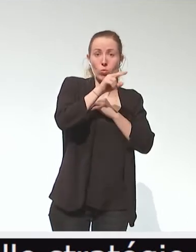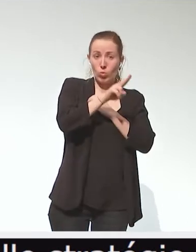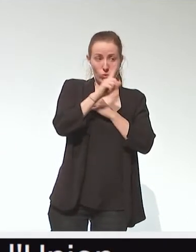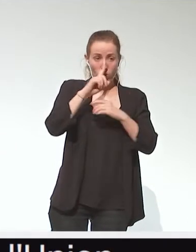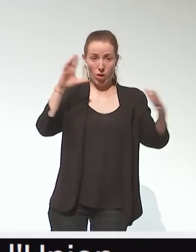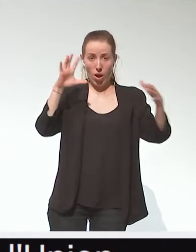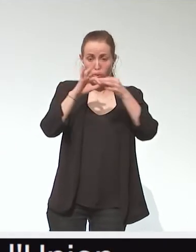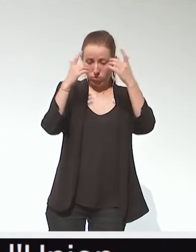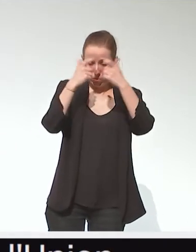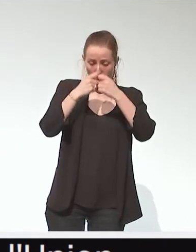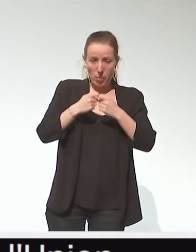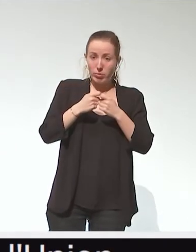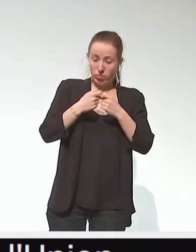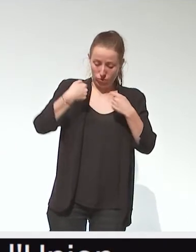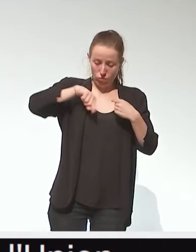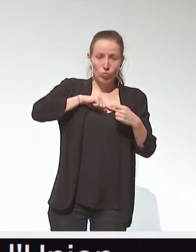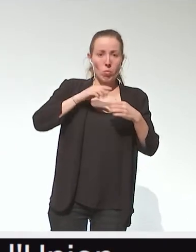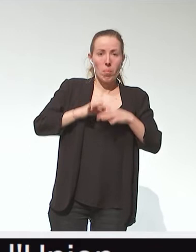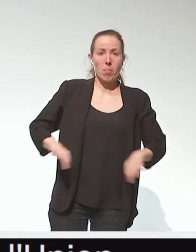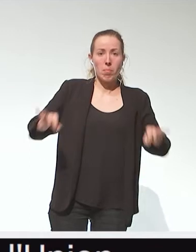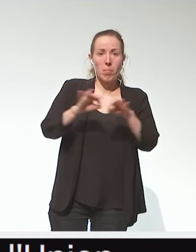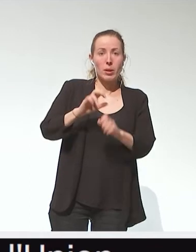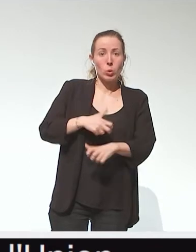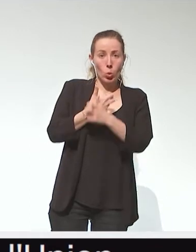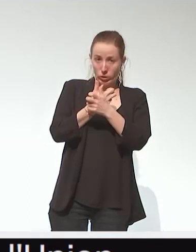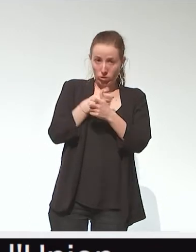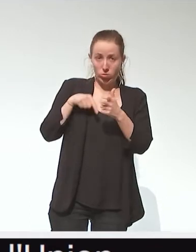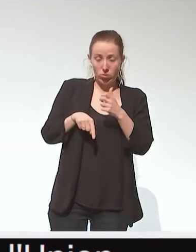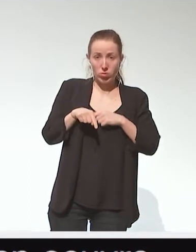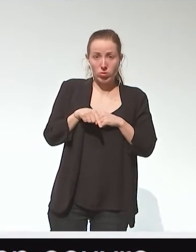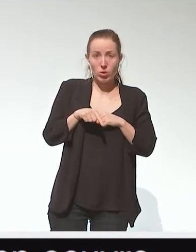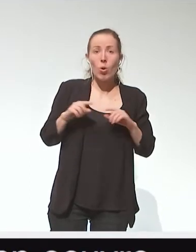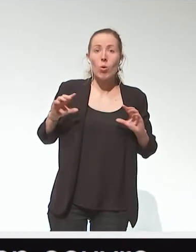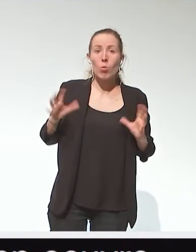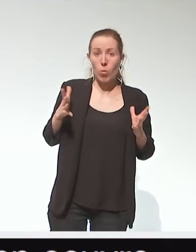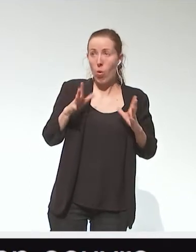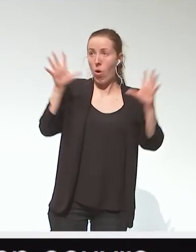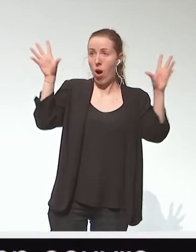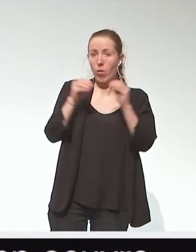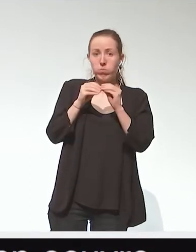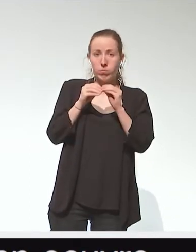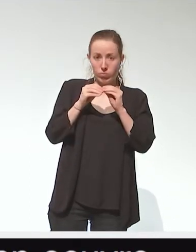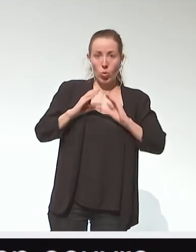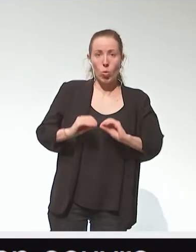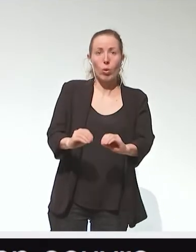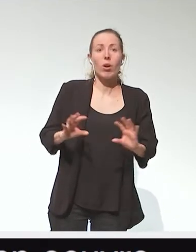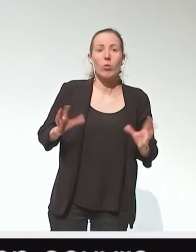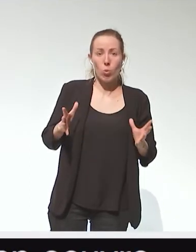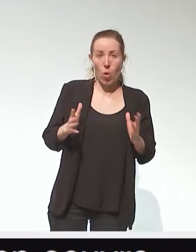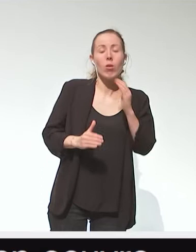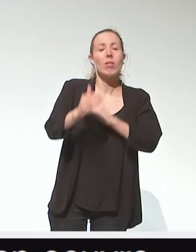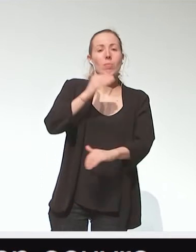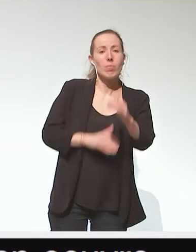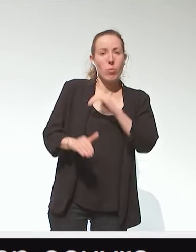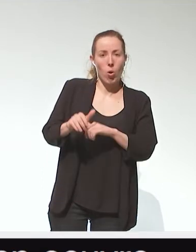And this is in line with the need to implement the UN Convention at country level and